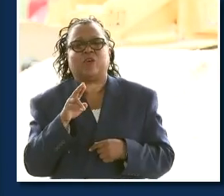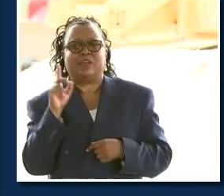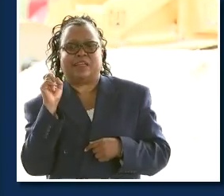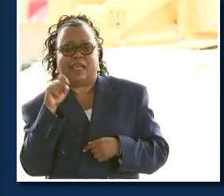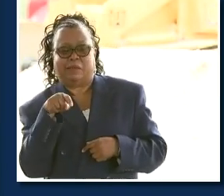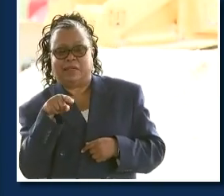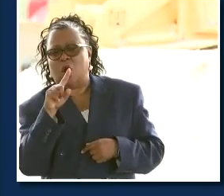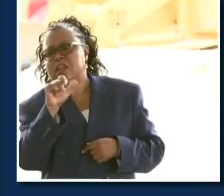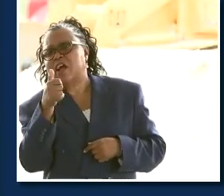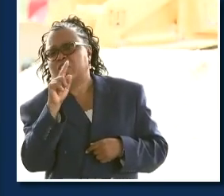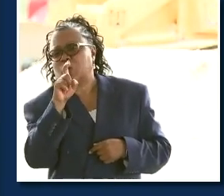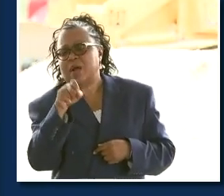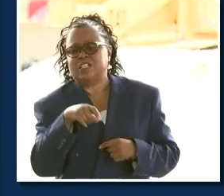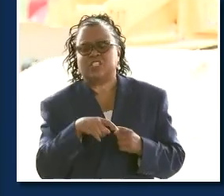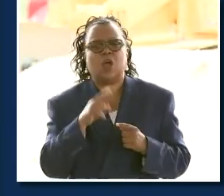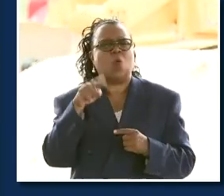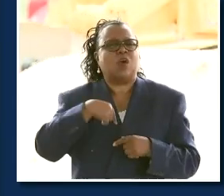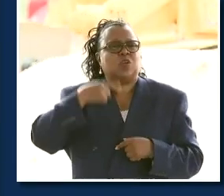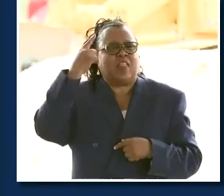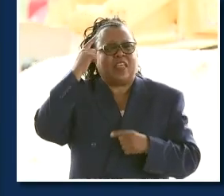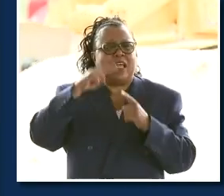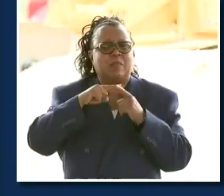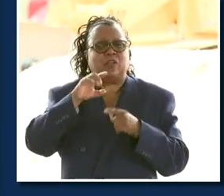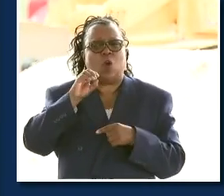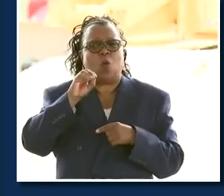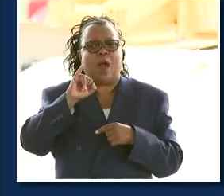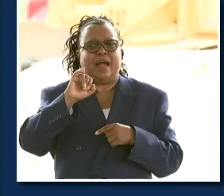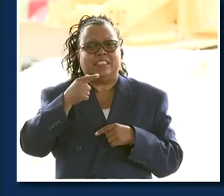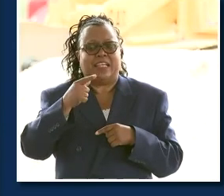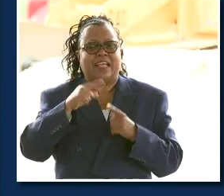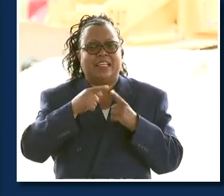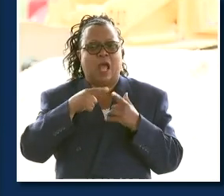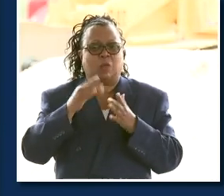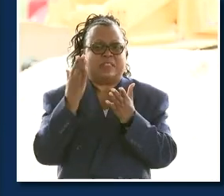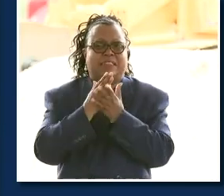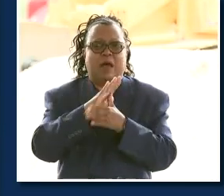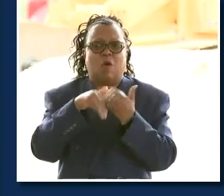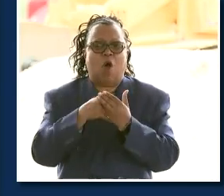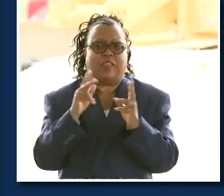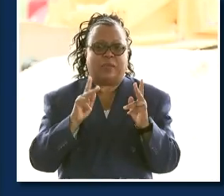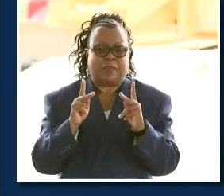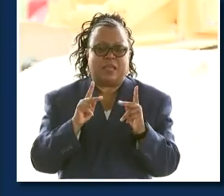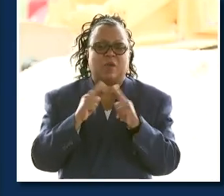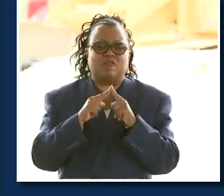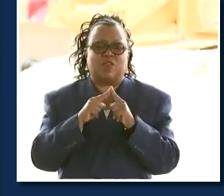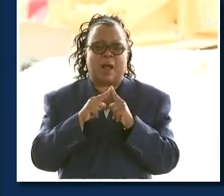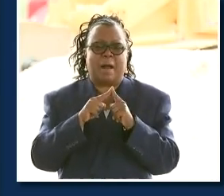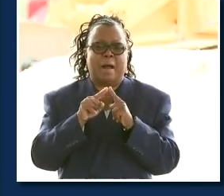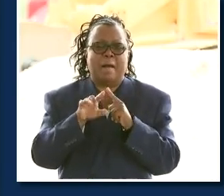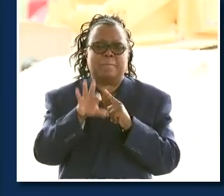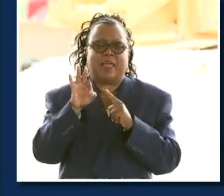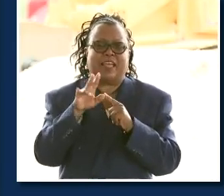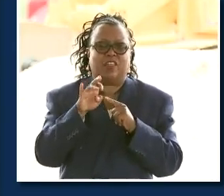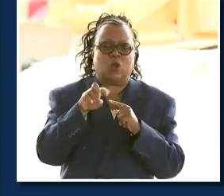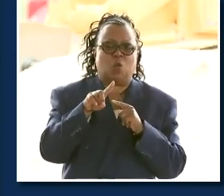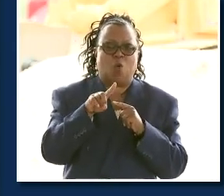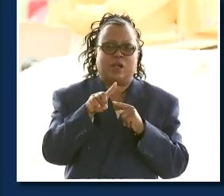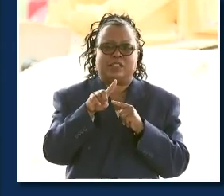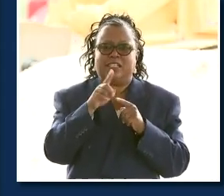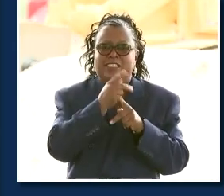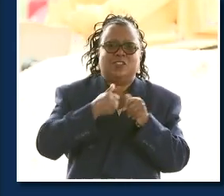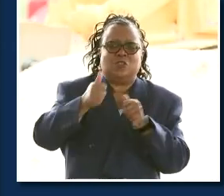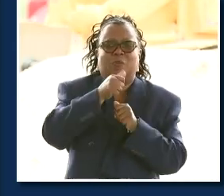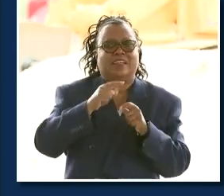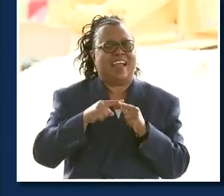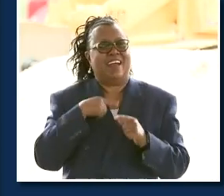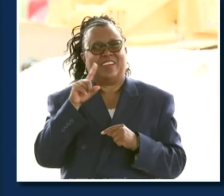could pass this one on. Sure. What do you think about the OIG audit that would stop alderpersons from picking their ward superintendents? Yeah, I